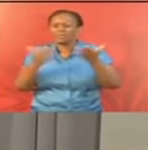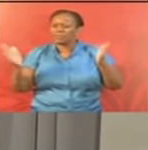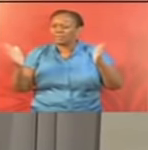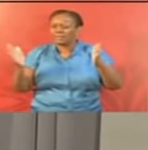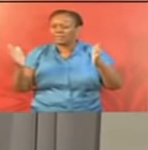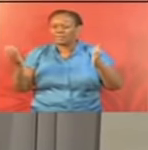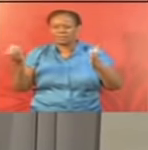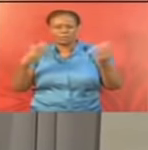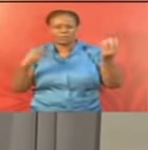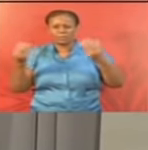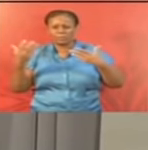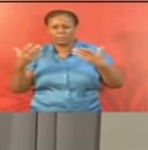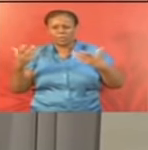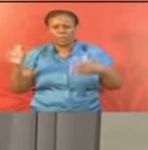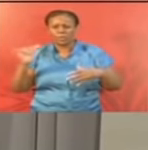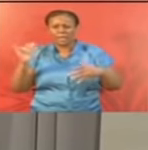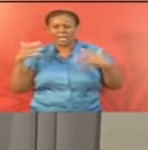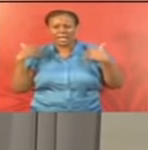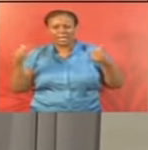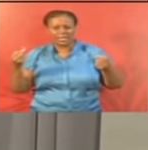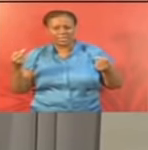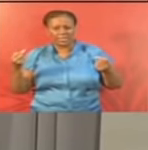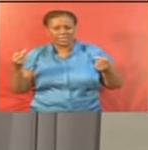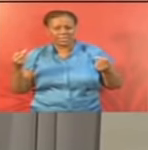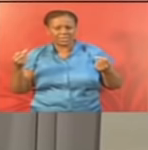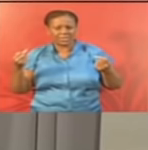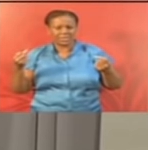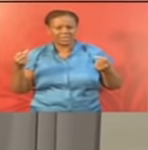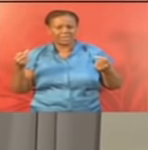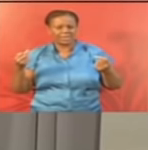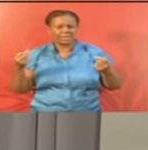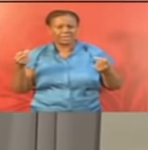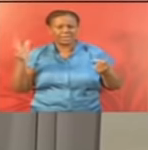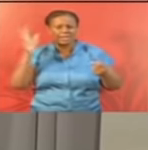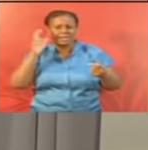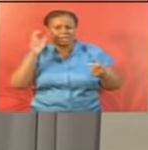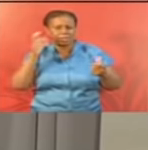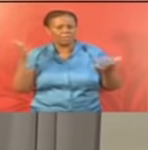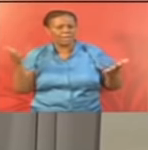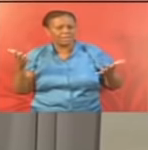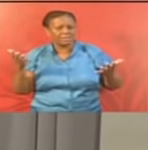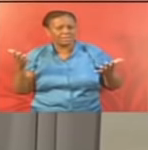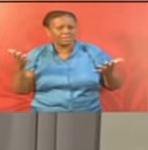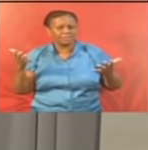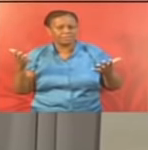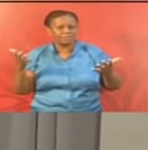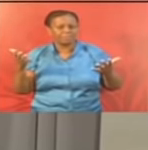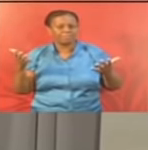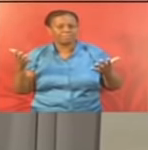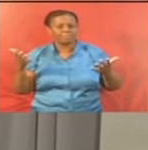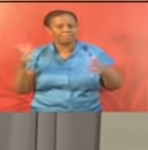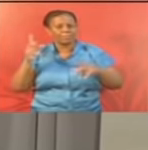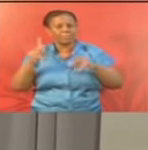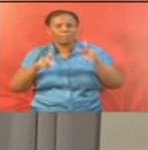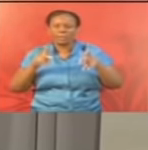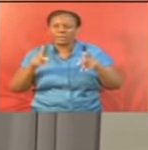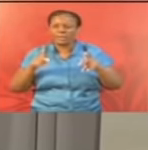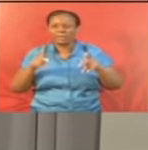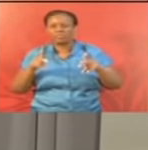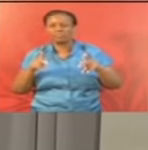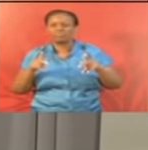including health. We are not immune to this, where people are going to work knowingly